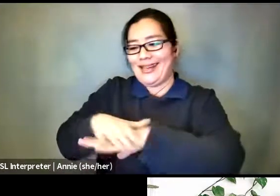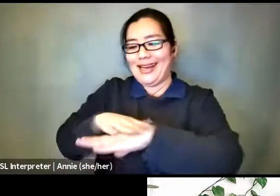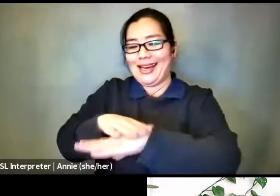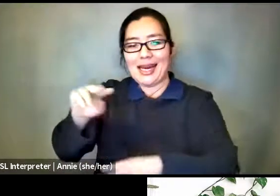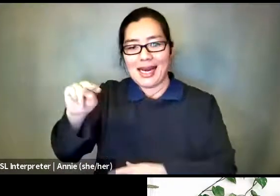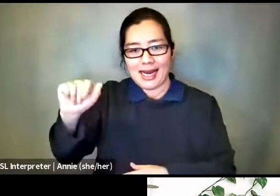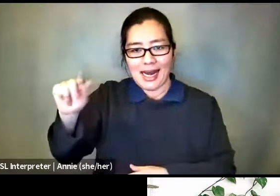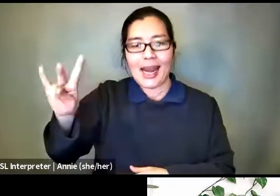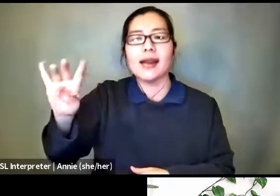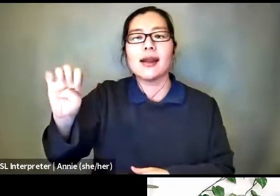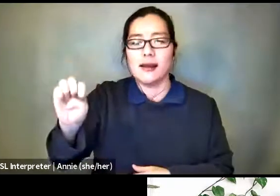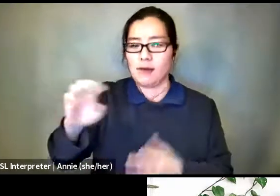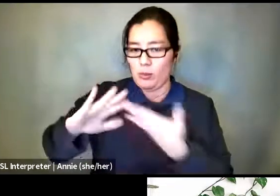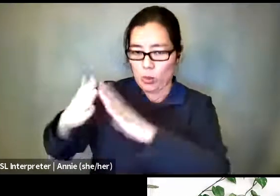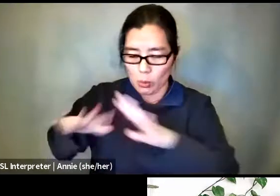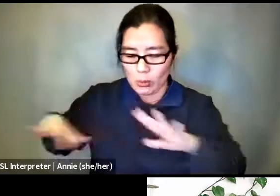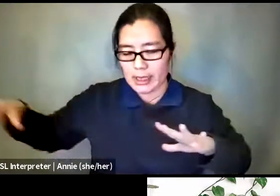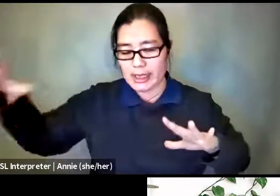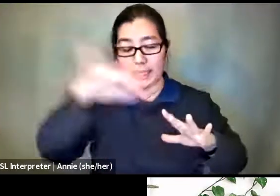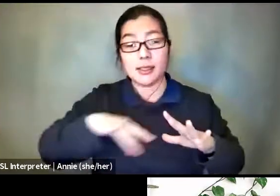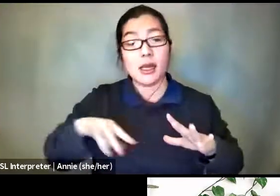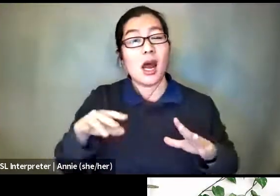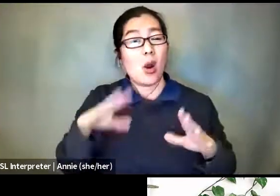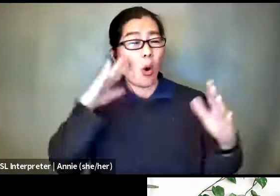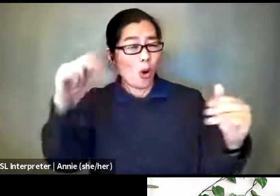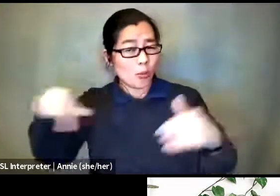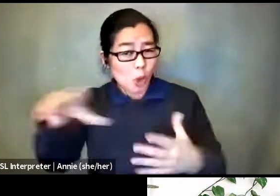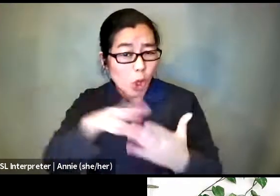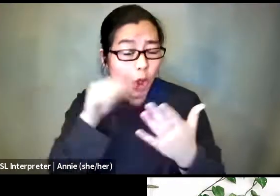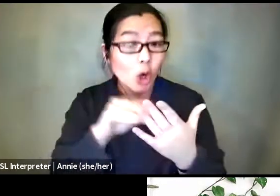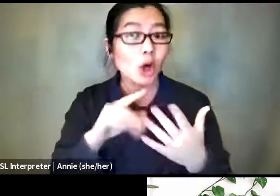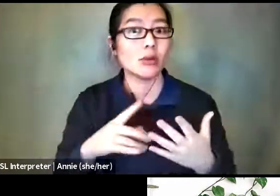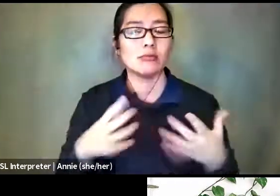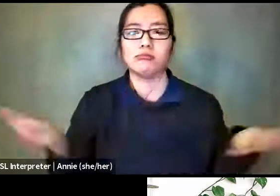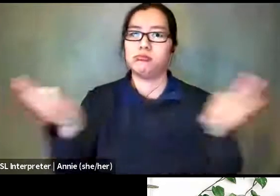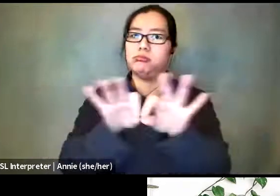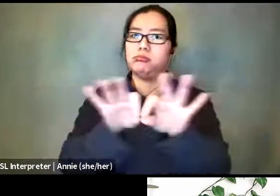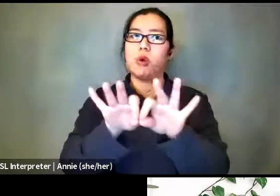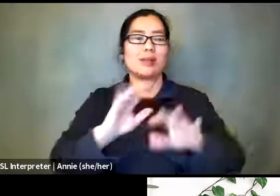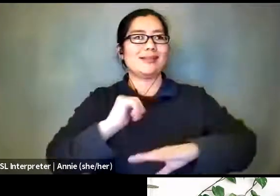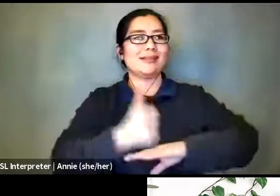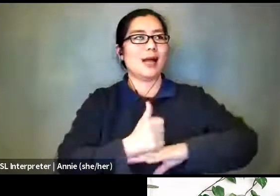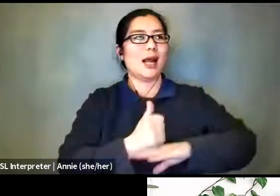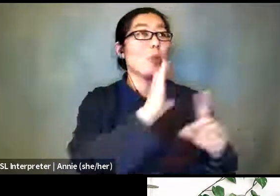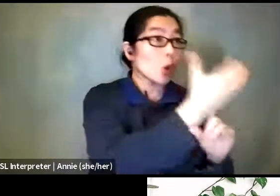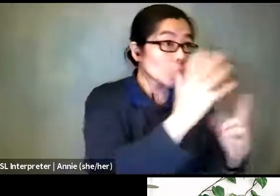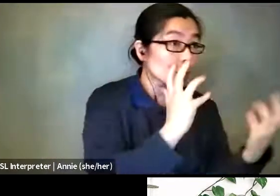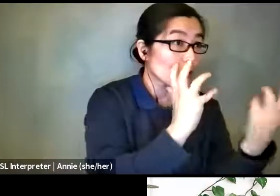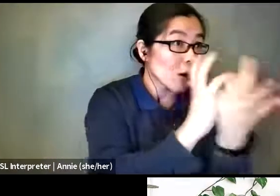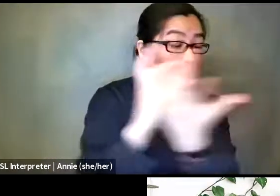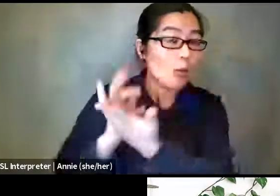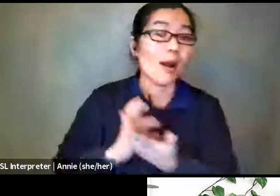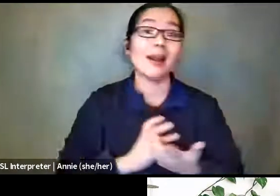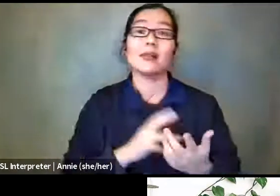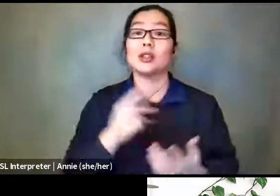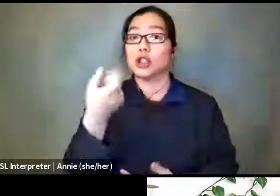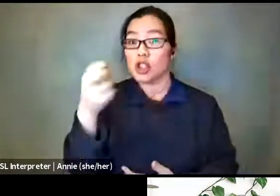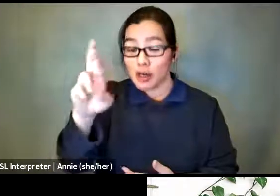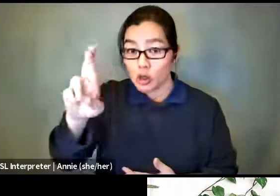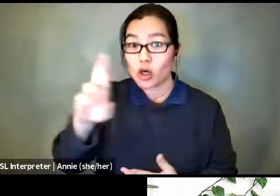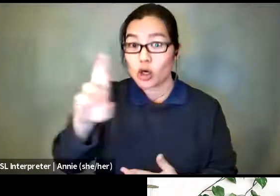all today will take from this the idea that we need to develop culturally relevant, gender relevant, intersectionally intentional